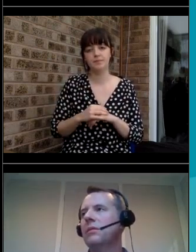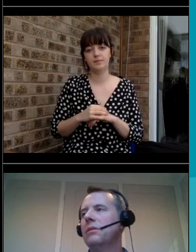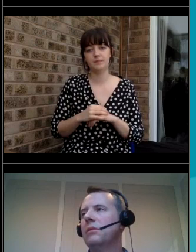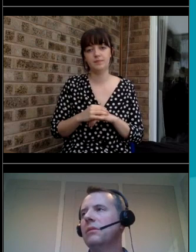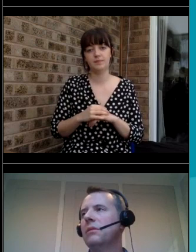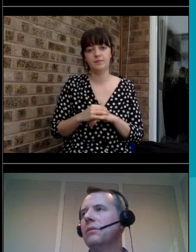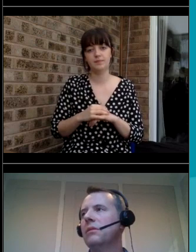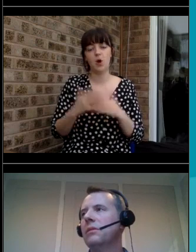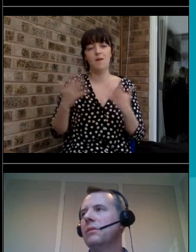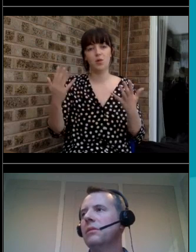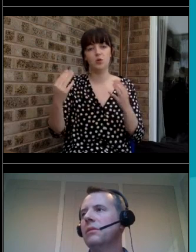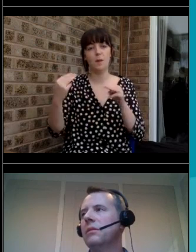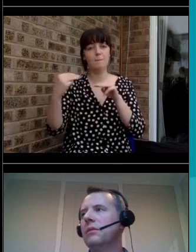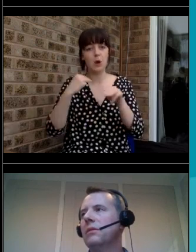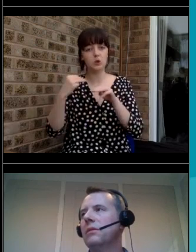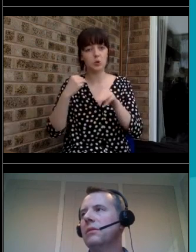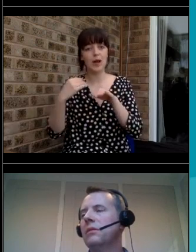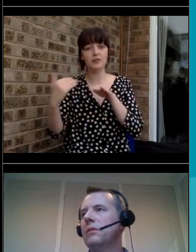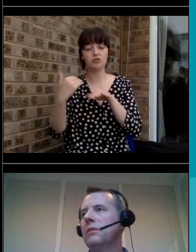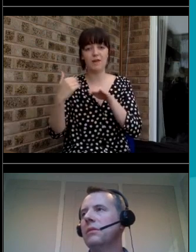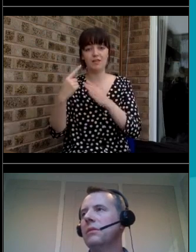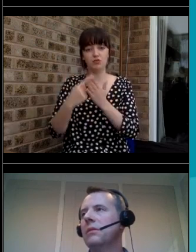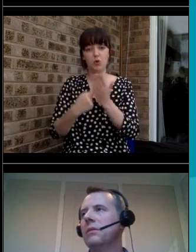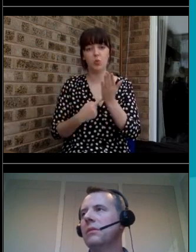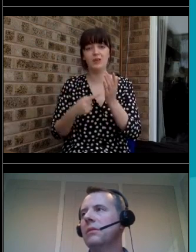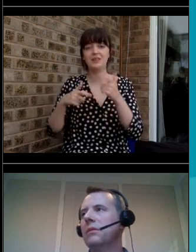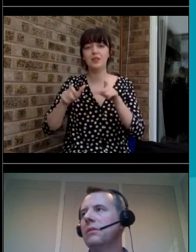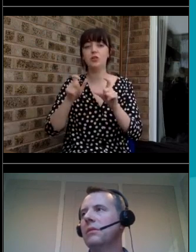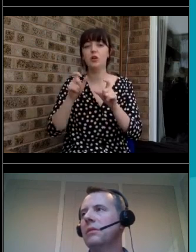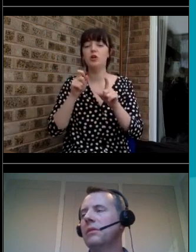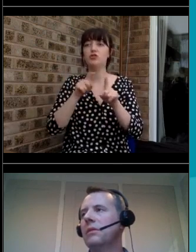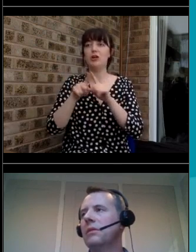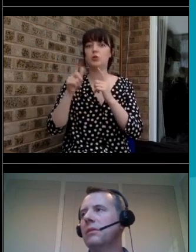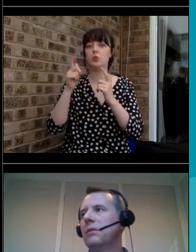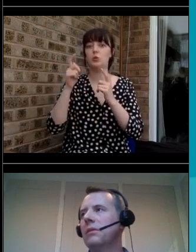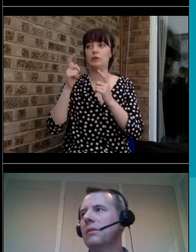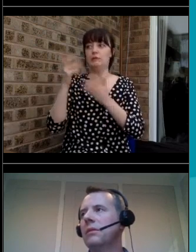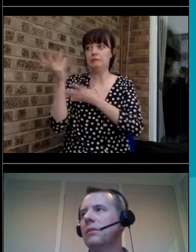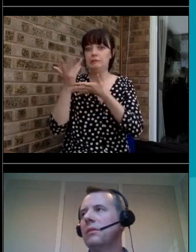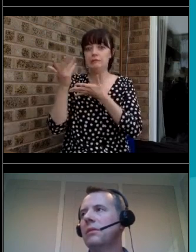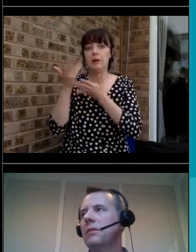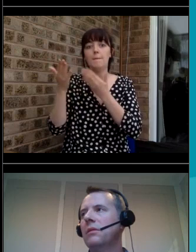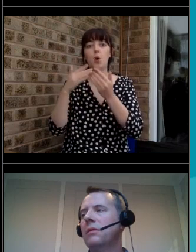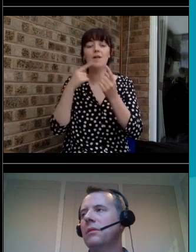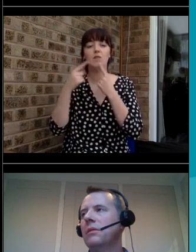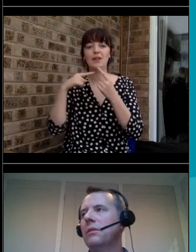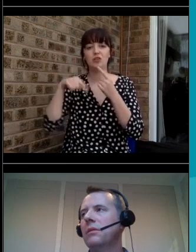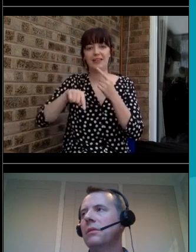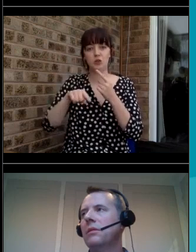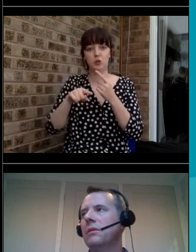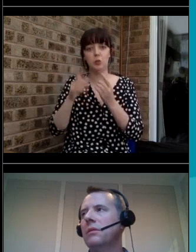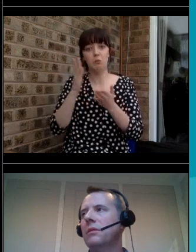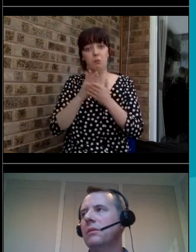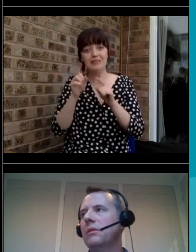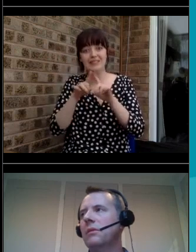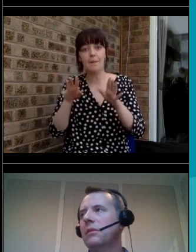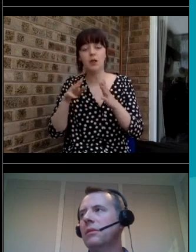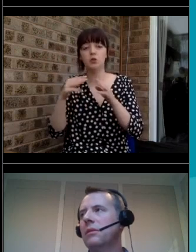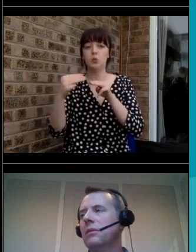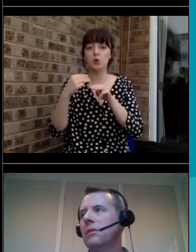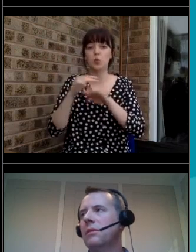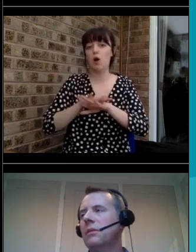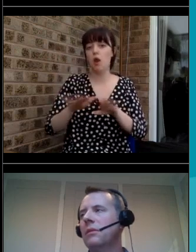motorway traffic rules, we're still trying to find out some more on that, and also the rules for L plates.